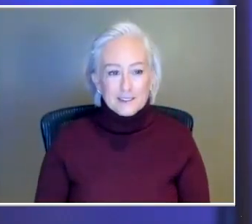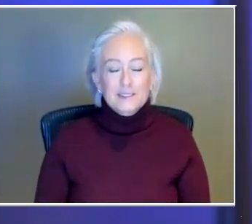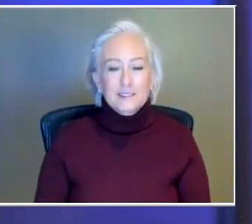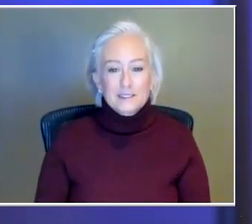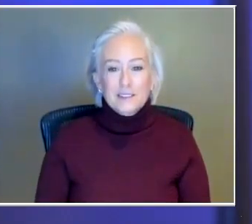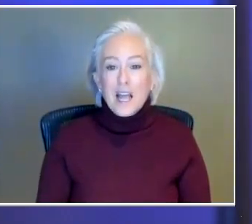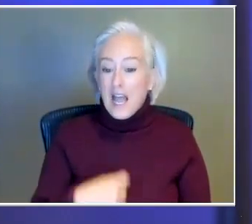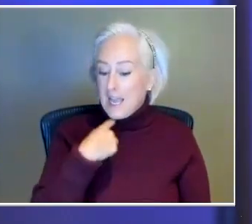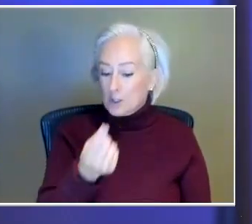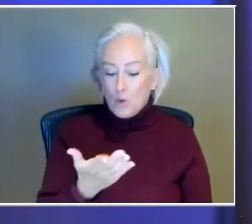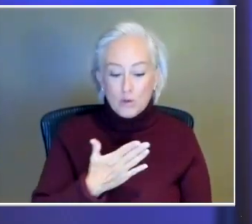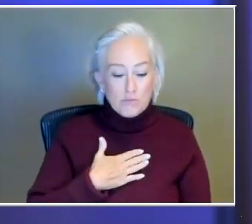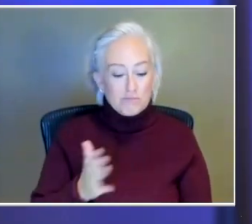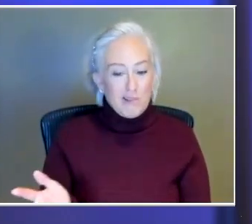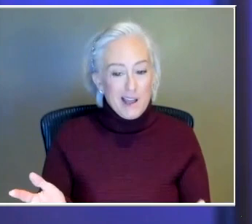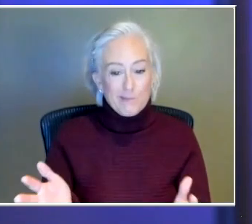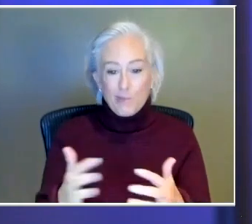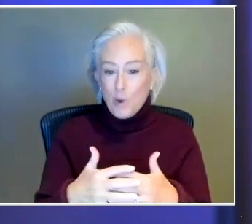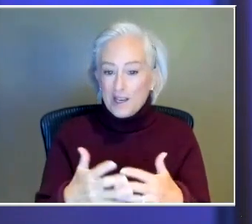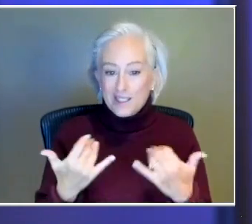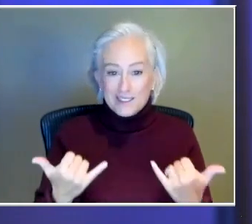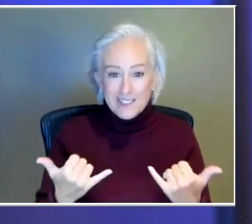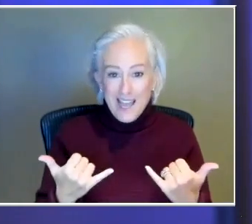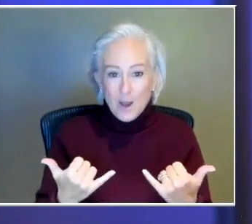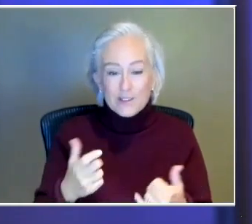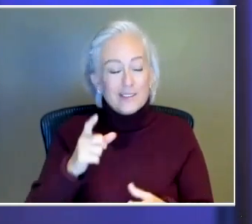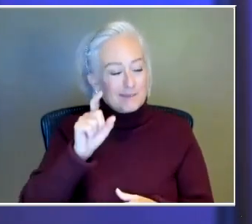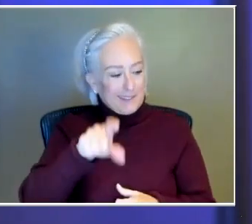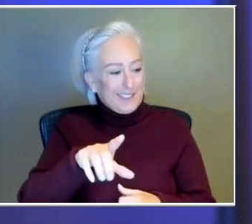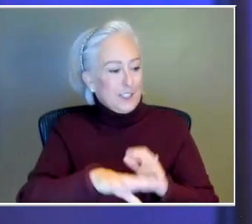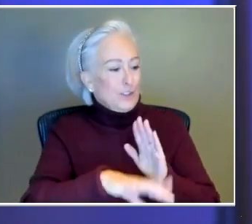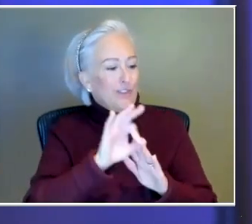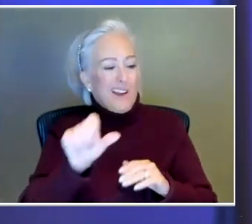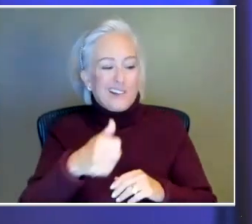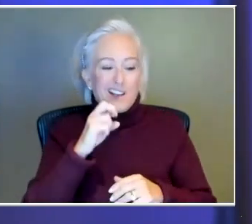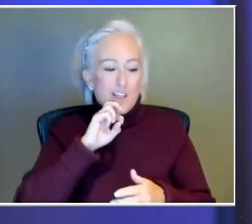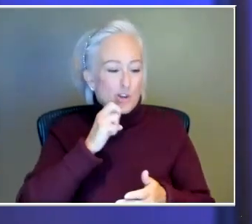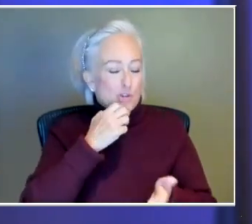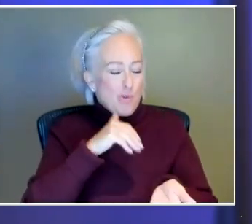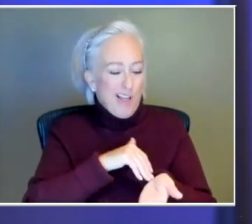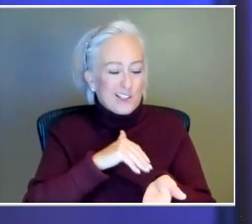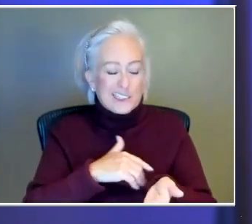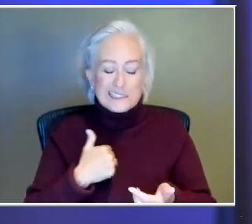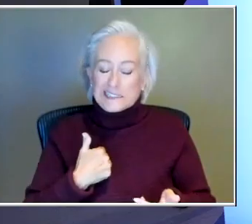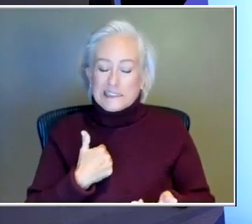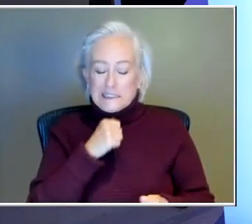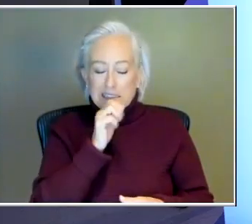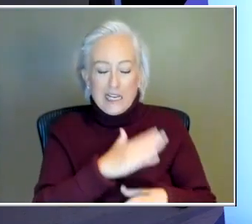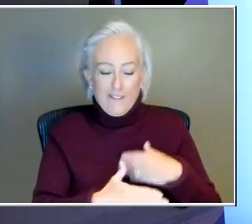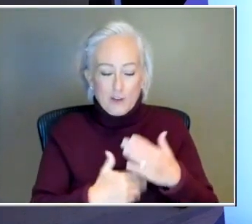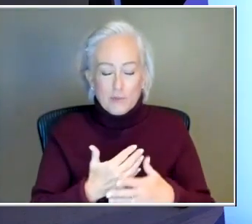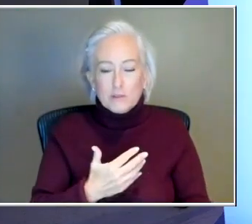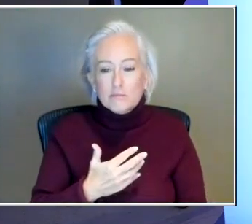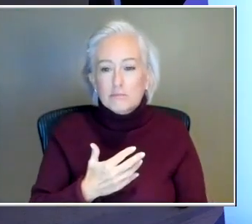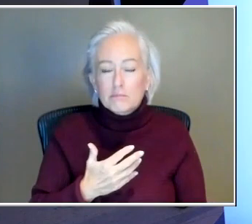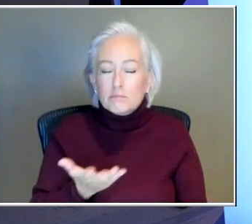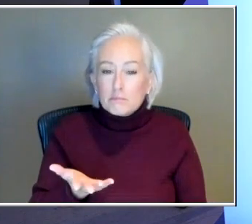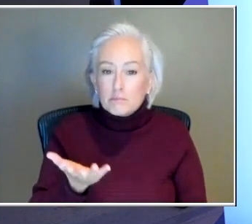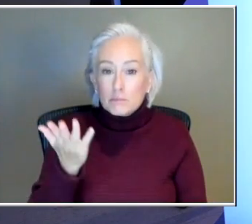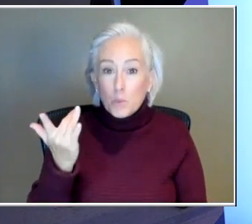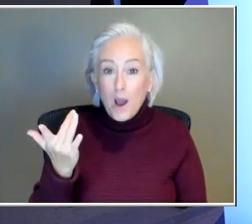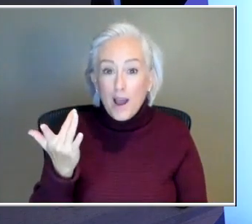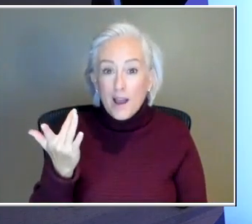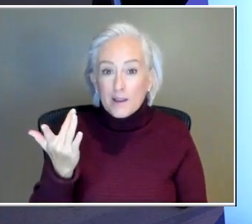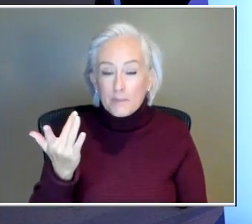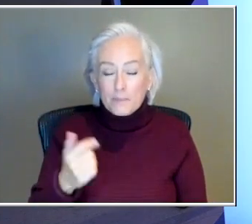now, and he said, okay, we're going to have to find another neurologist. I'm not comfortable with this. All right. Tell us why. So, I